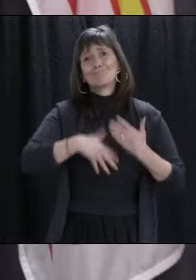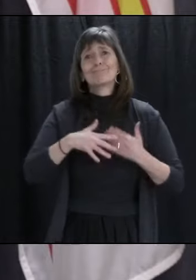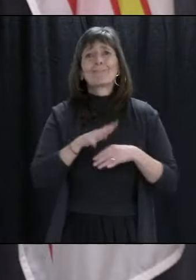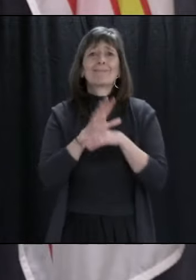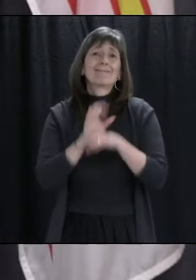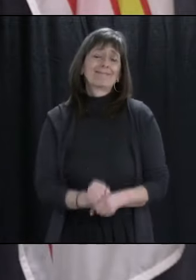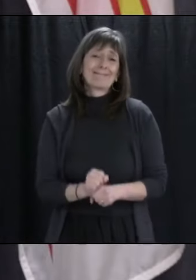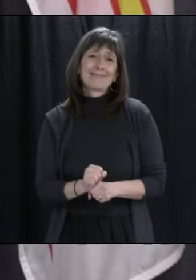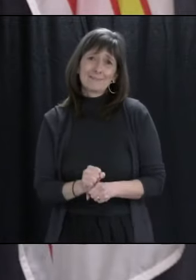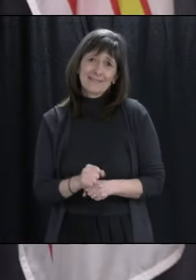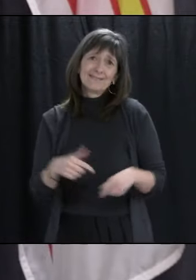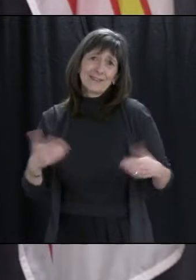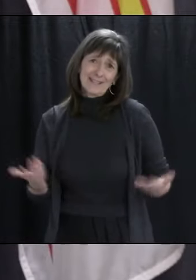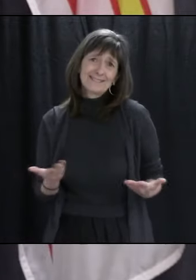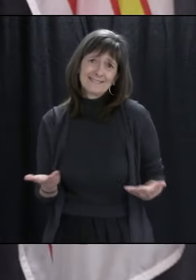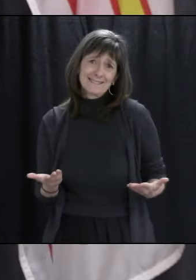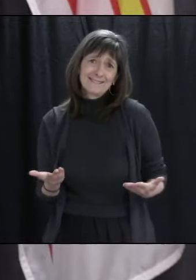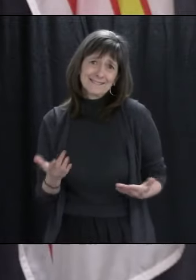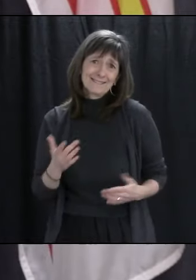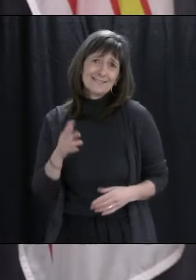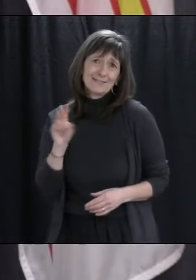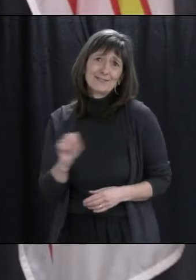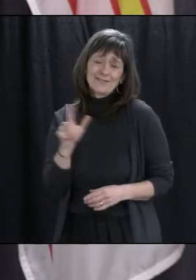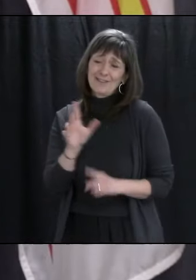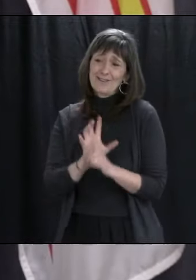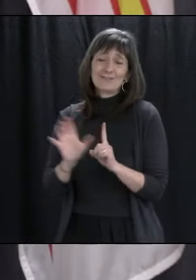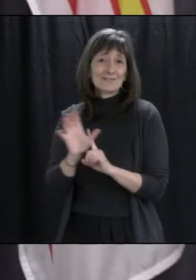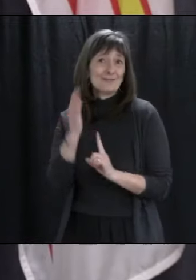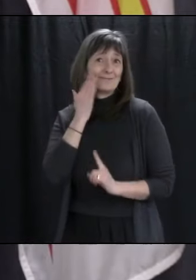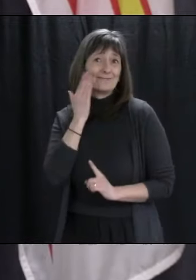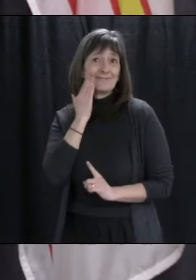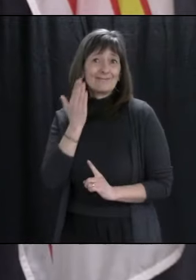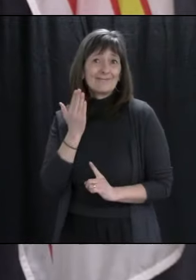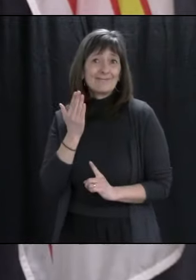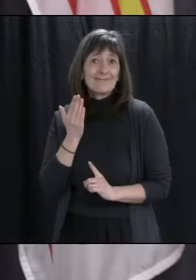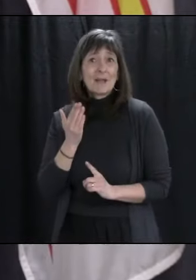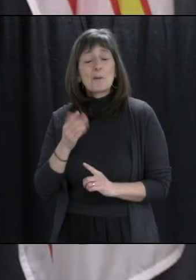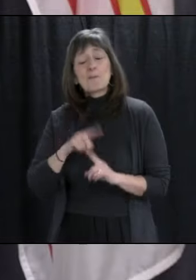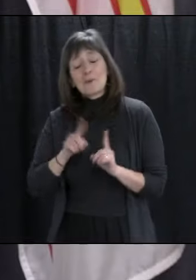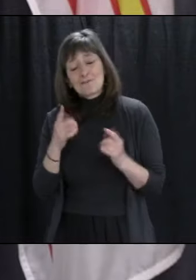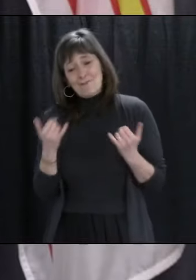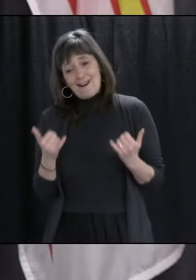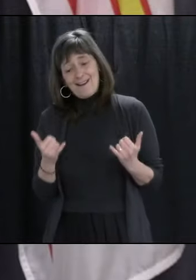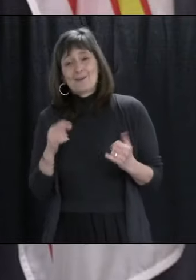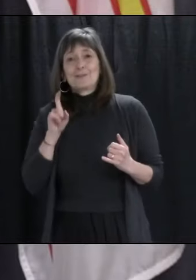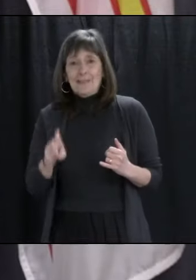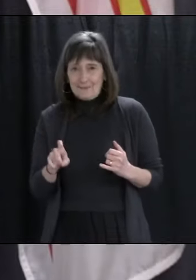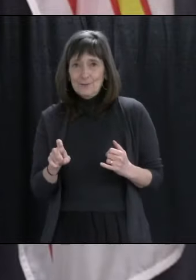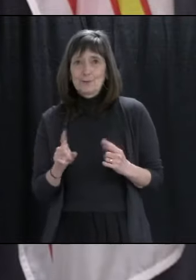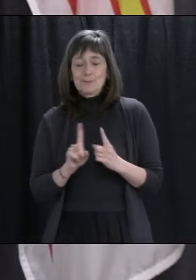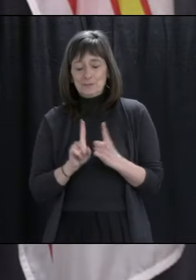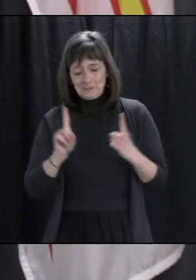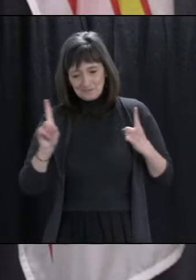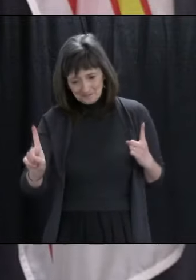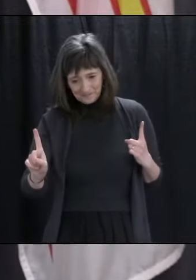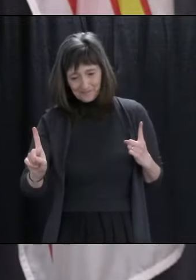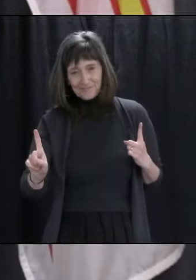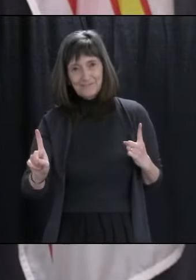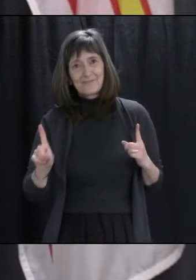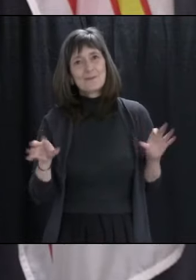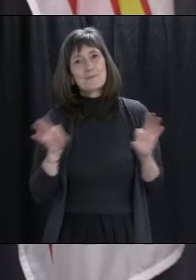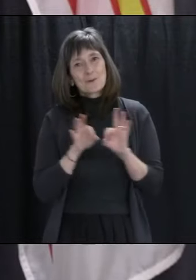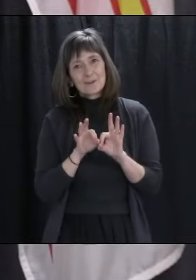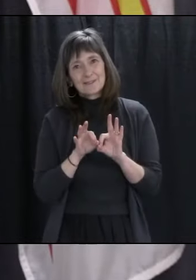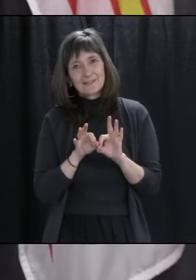co-workers. As difficult as it is for all of us, this is an important measure to help slow the spread of COVID-19 in our province. And as we